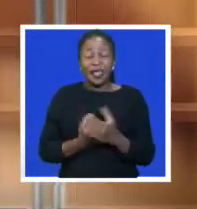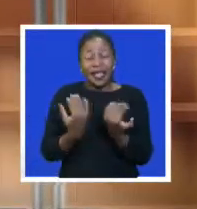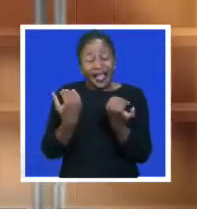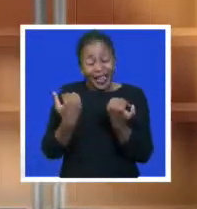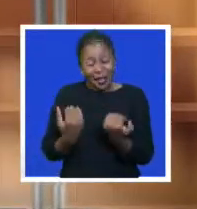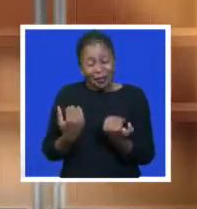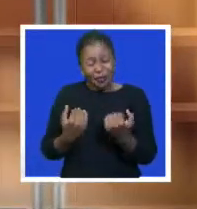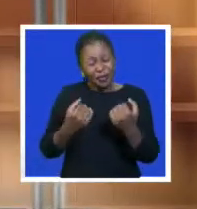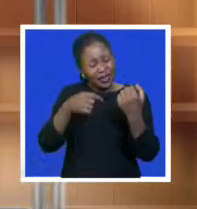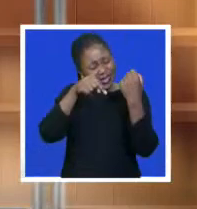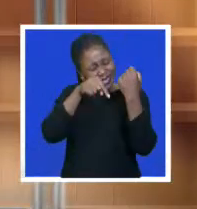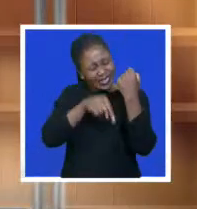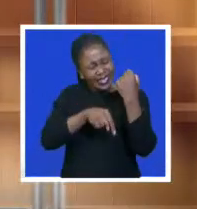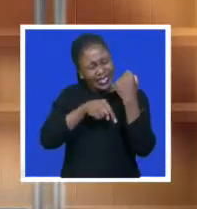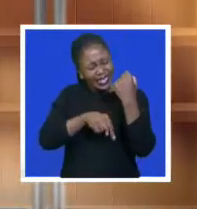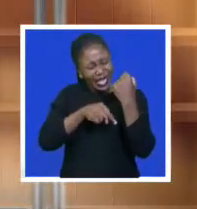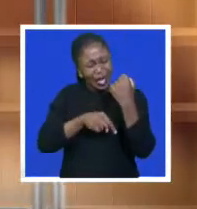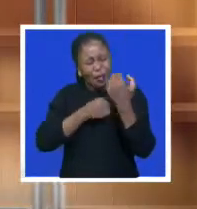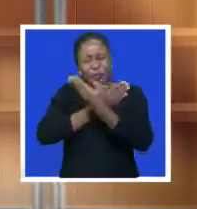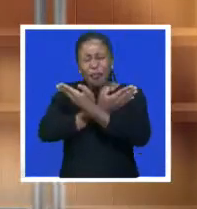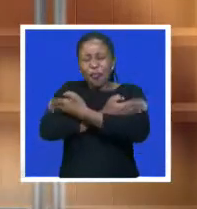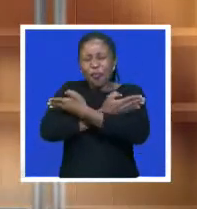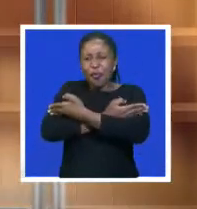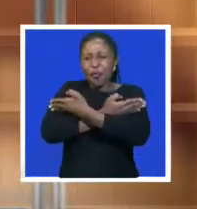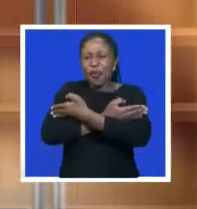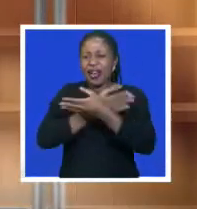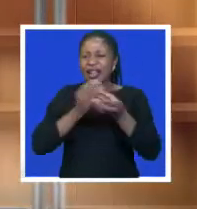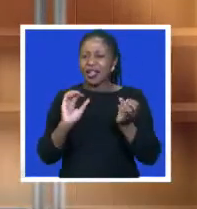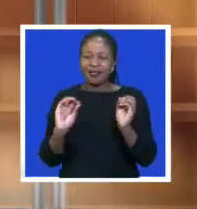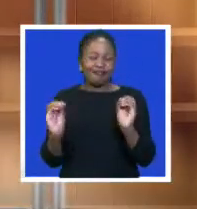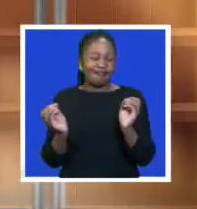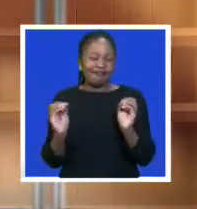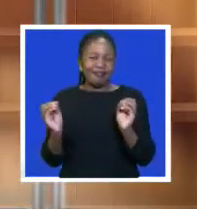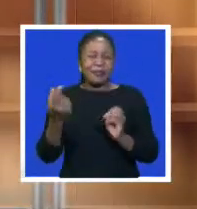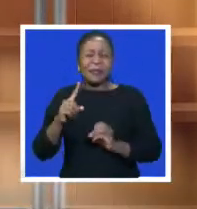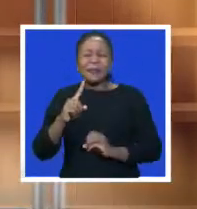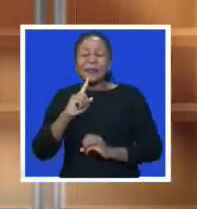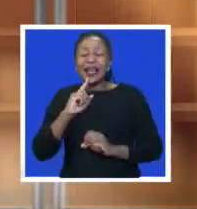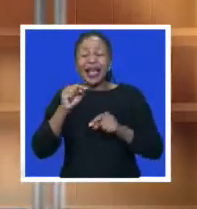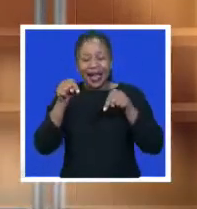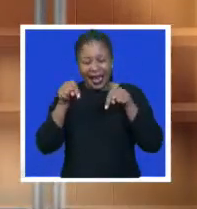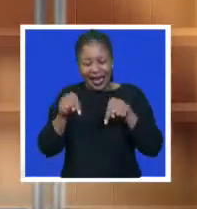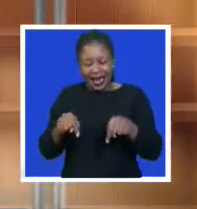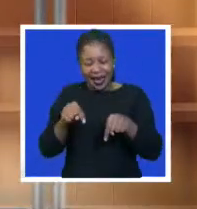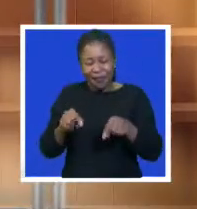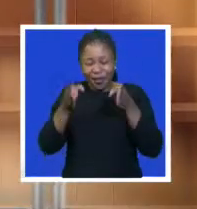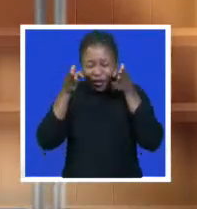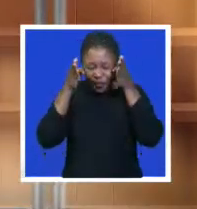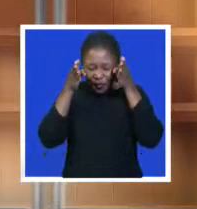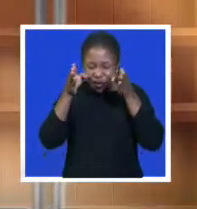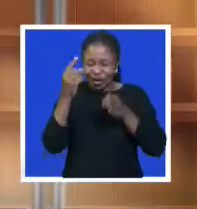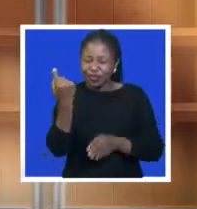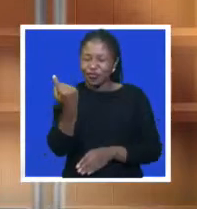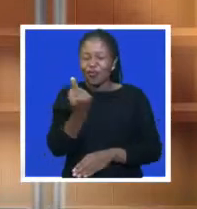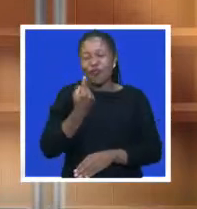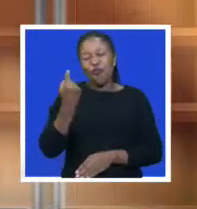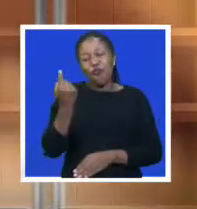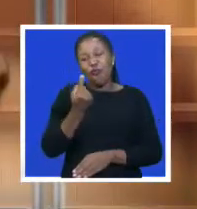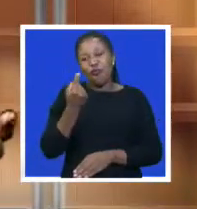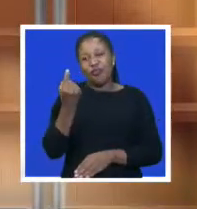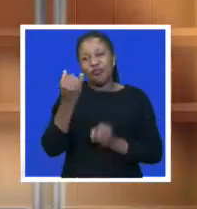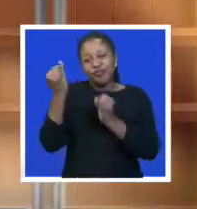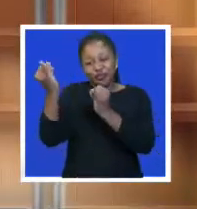today's text, we will look at an introductory aspect of a narrative, and then we are going to analyze the text and then see